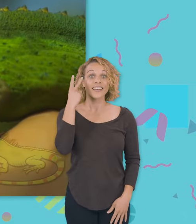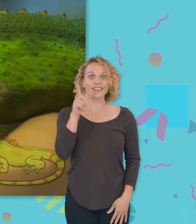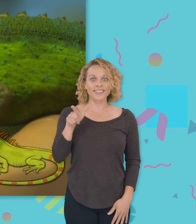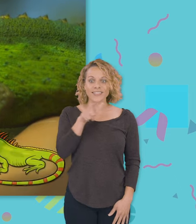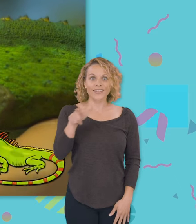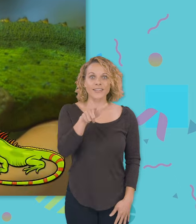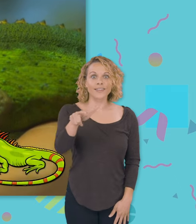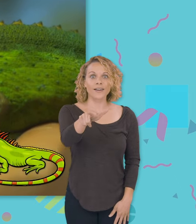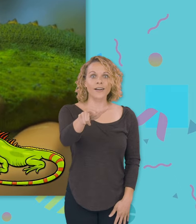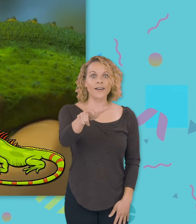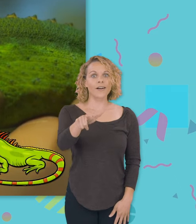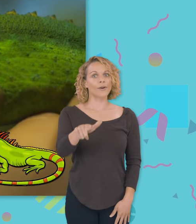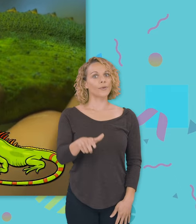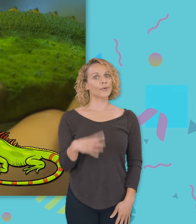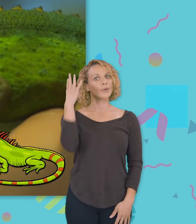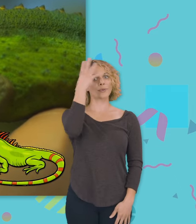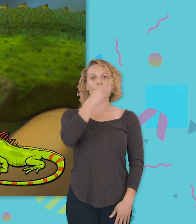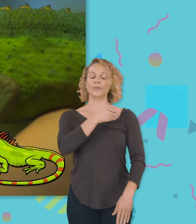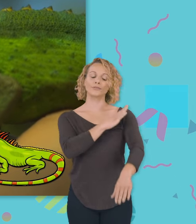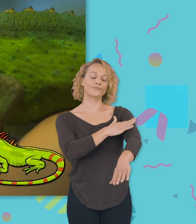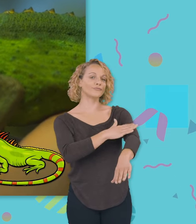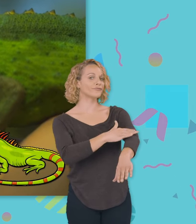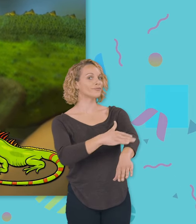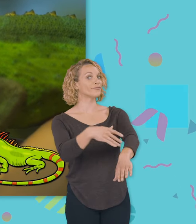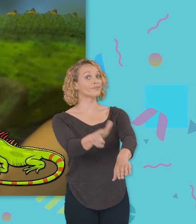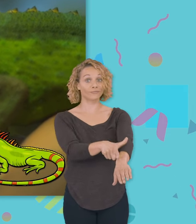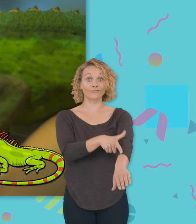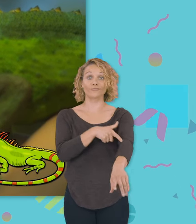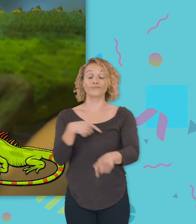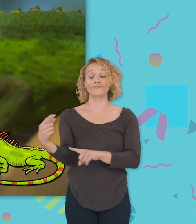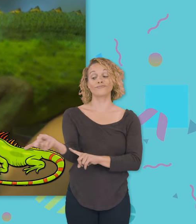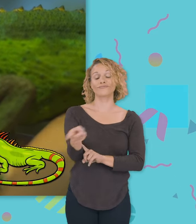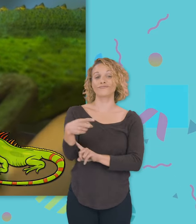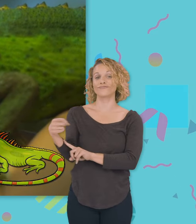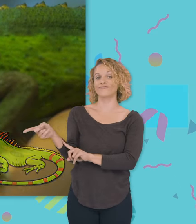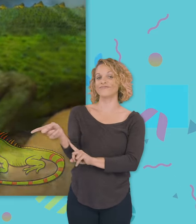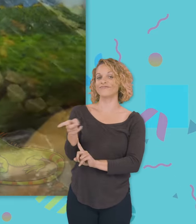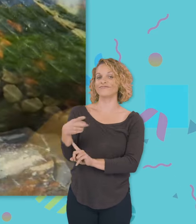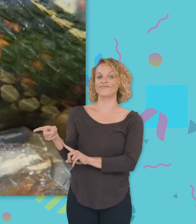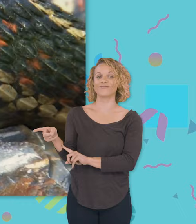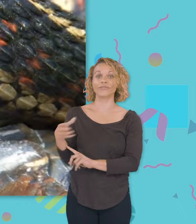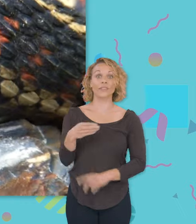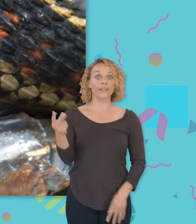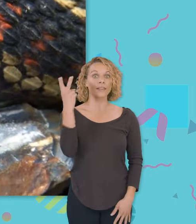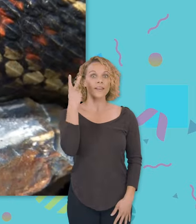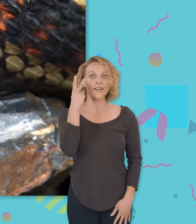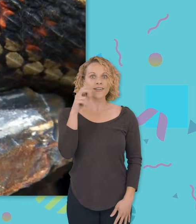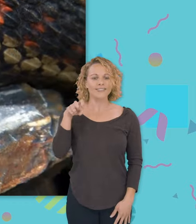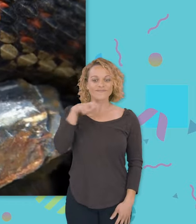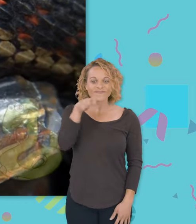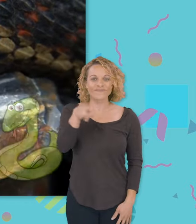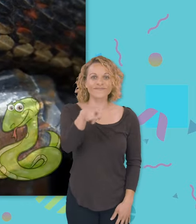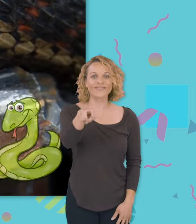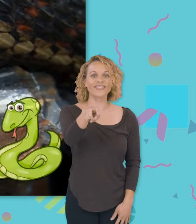I see lizards with beautiful skin and long, long tails. And I